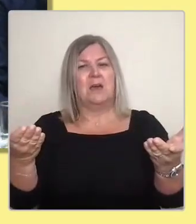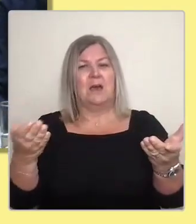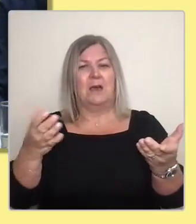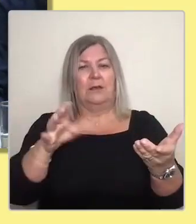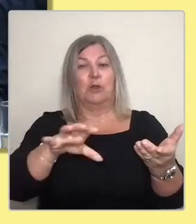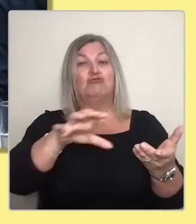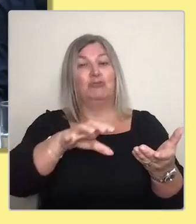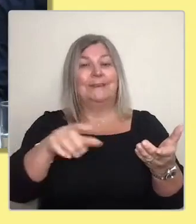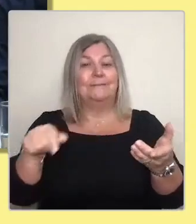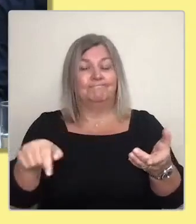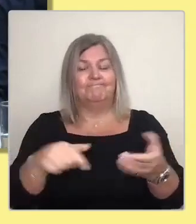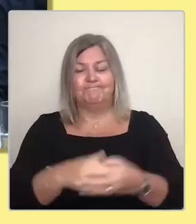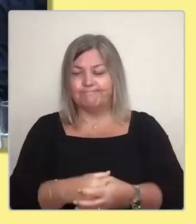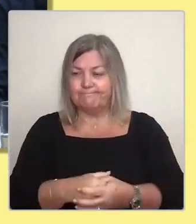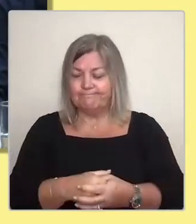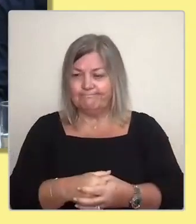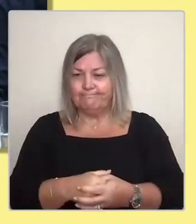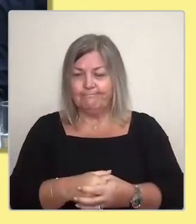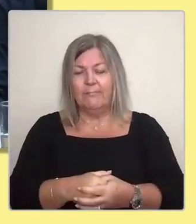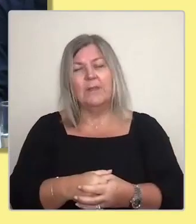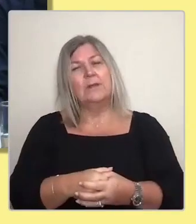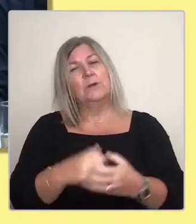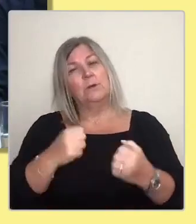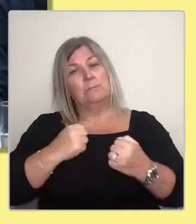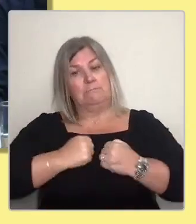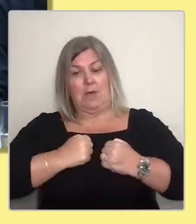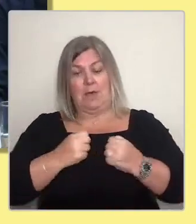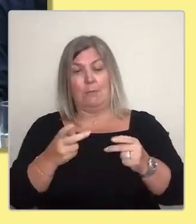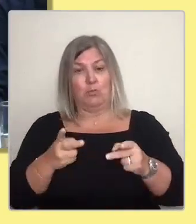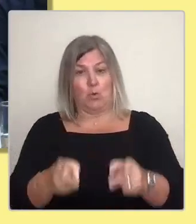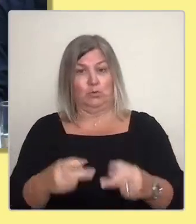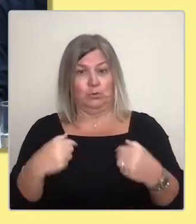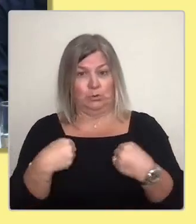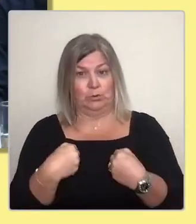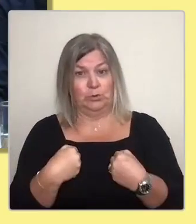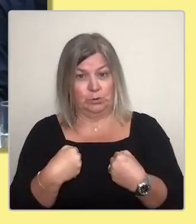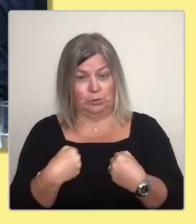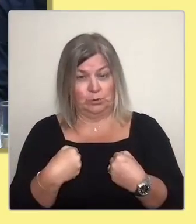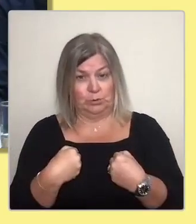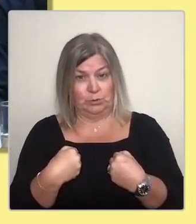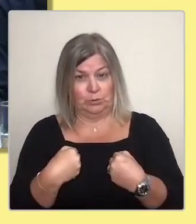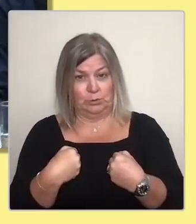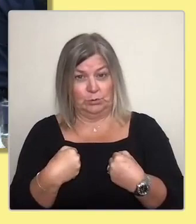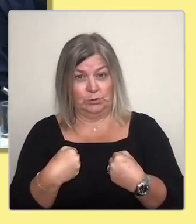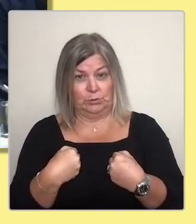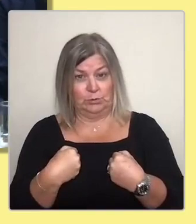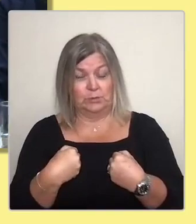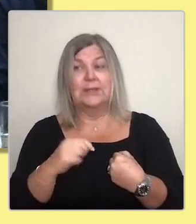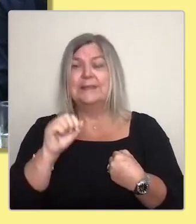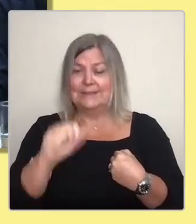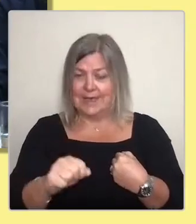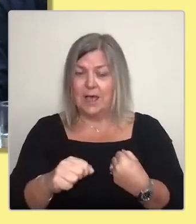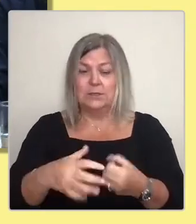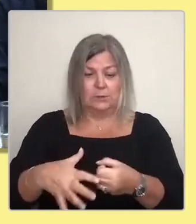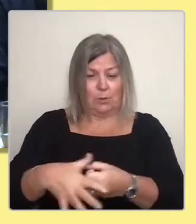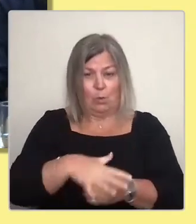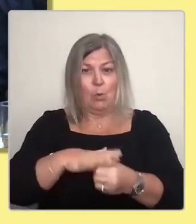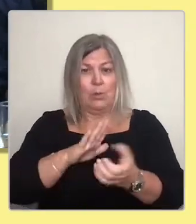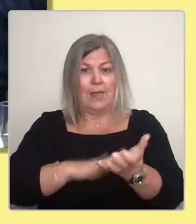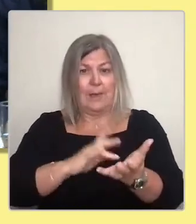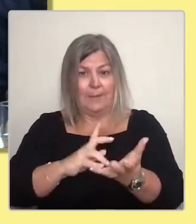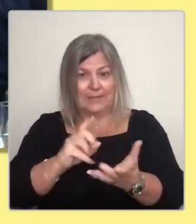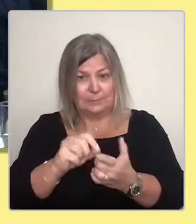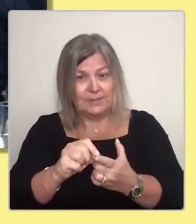in terms of my approach to this, my approach after being a local MSP who represents